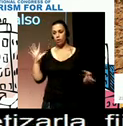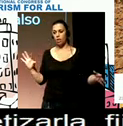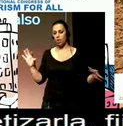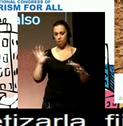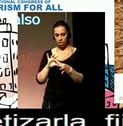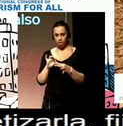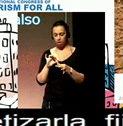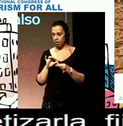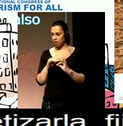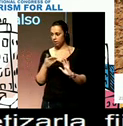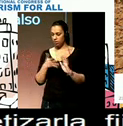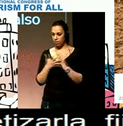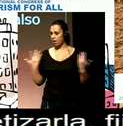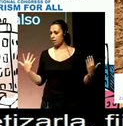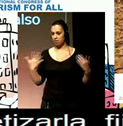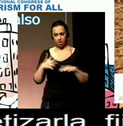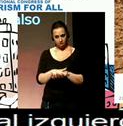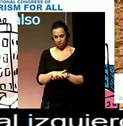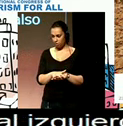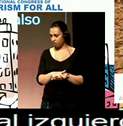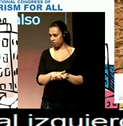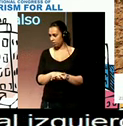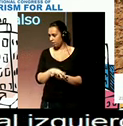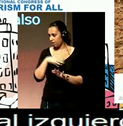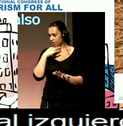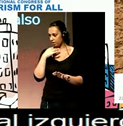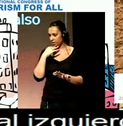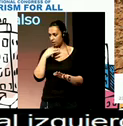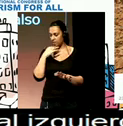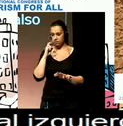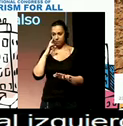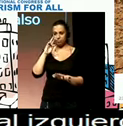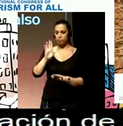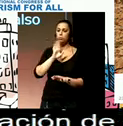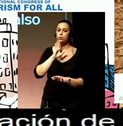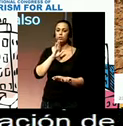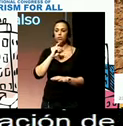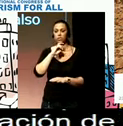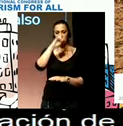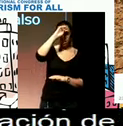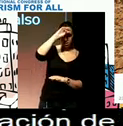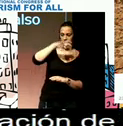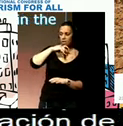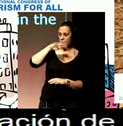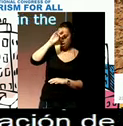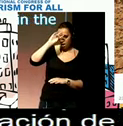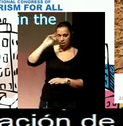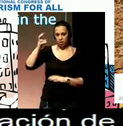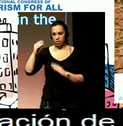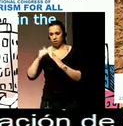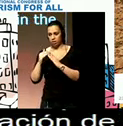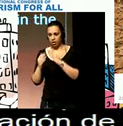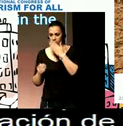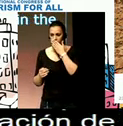and you can see in the central image there are so many